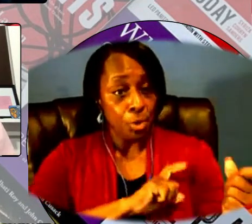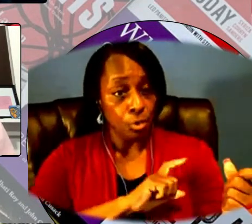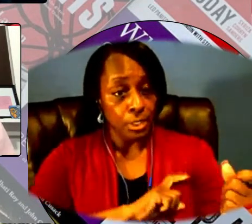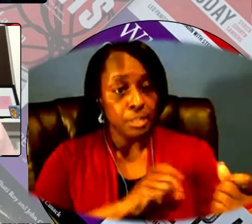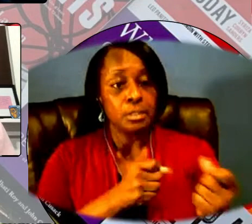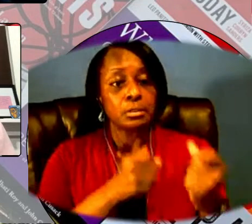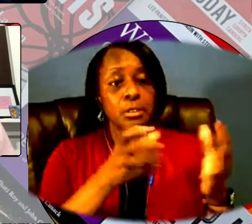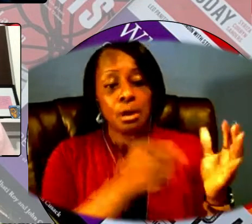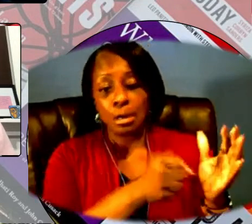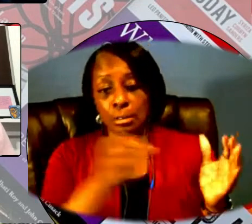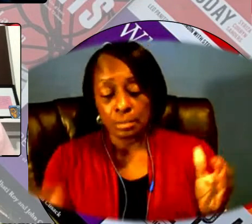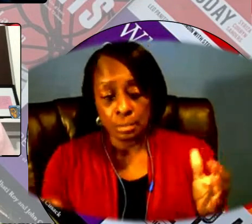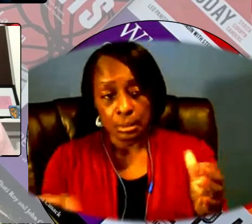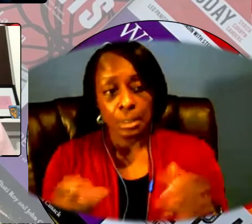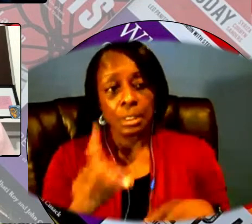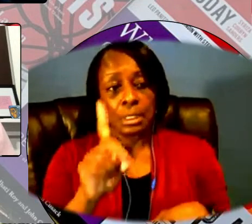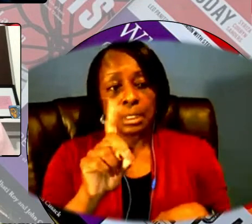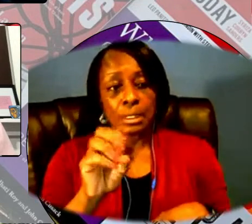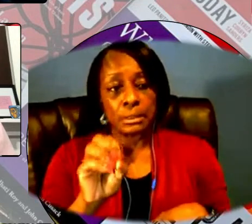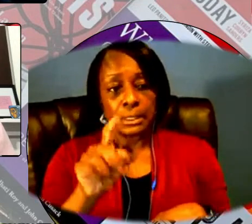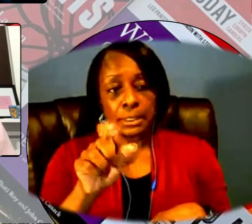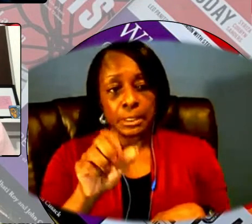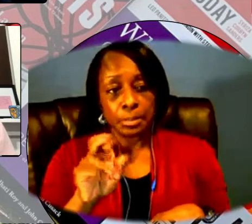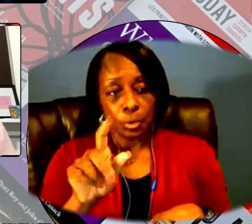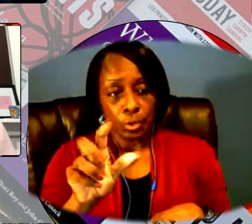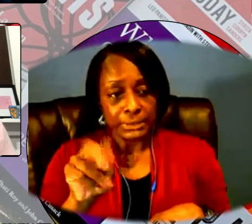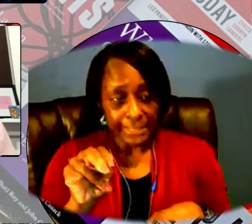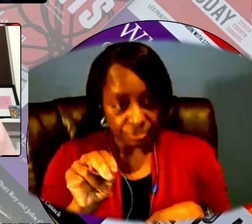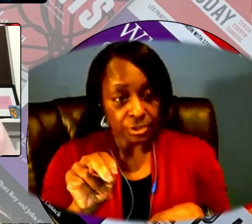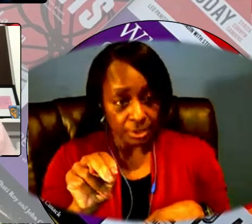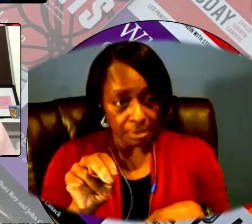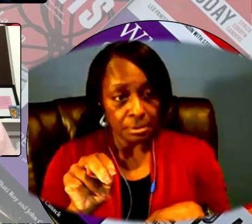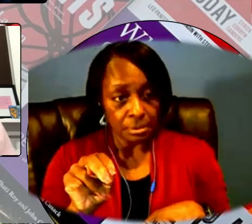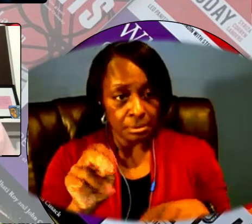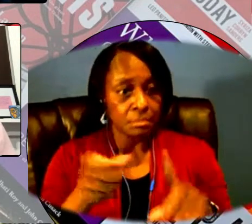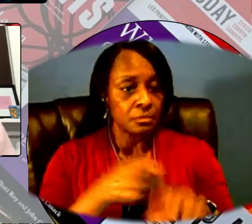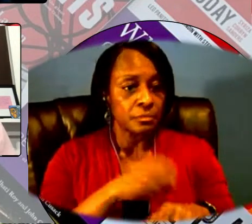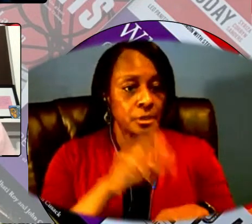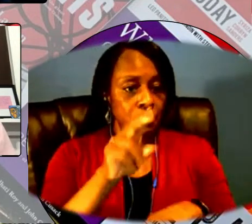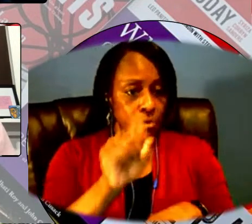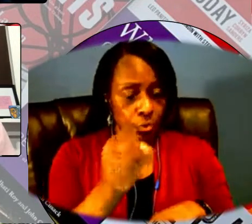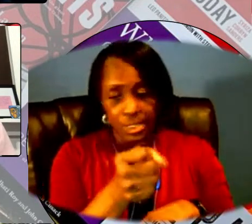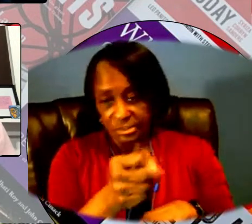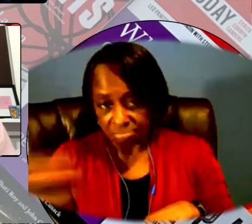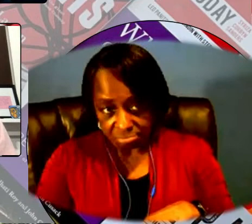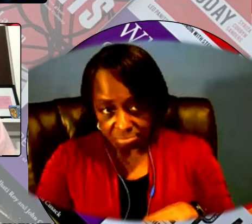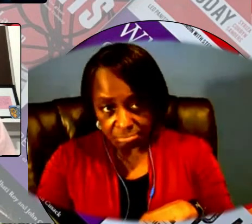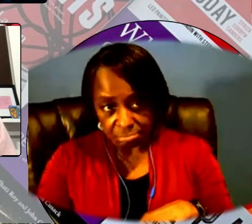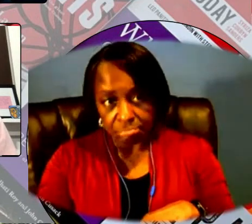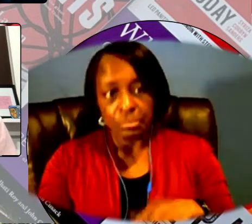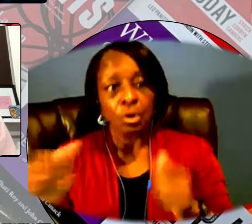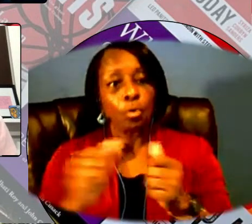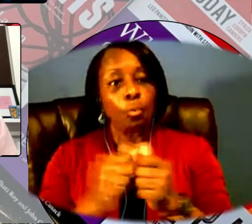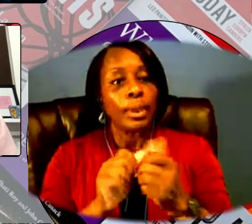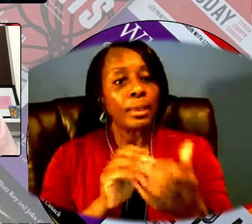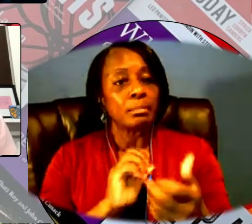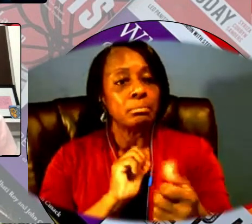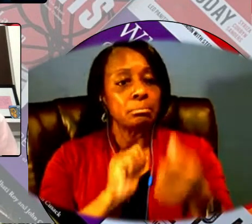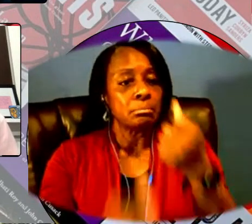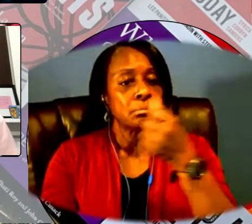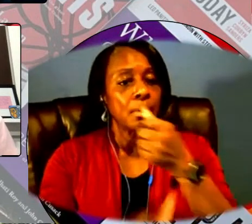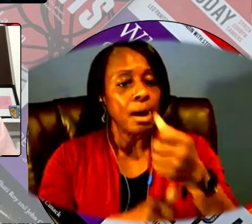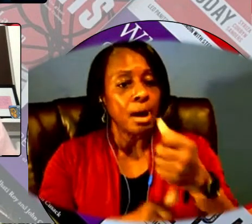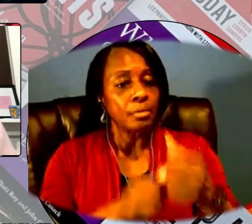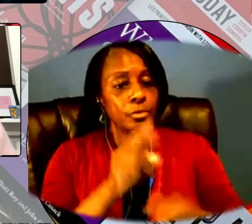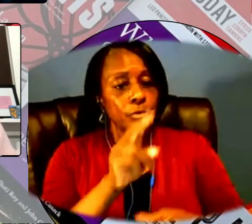deportation for people who are at risk of deportation under U.S. law, or who would be considered deportable under U.S. law. And